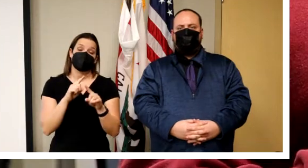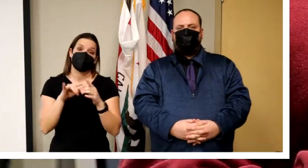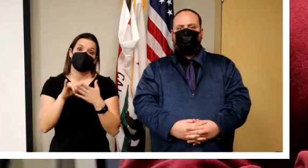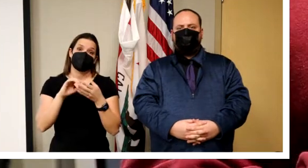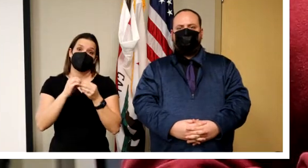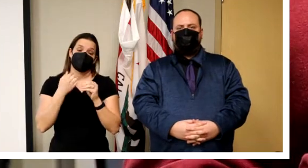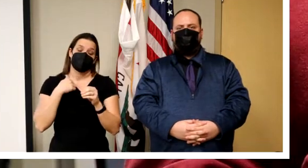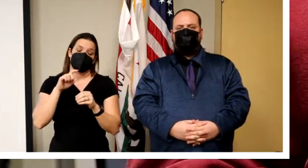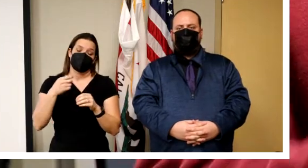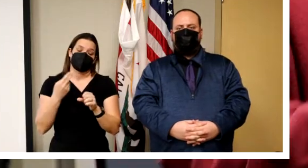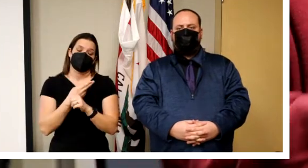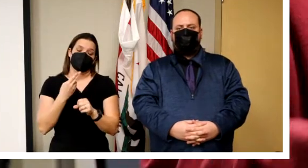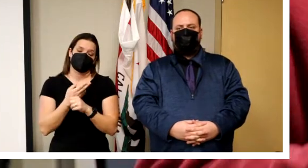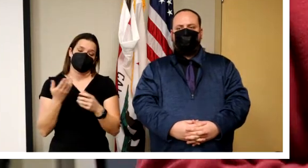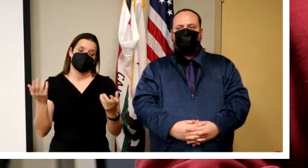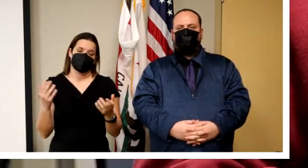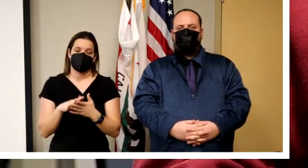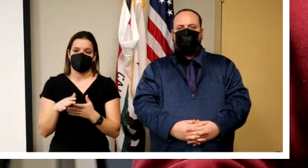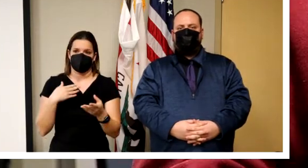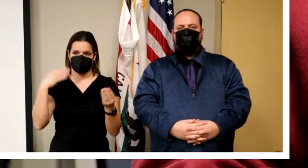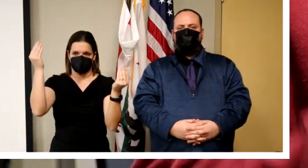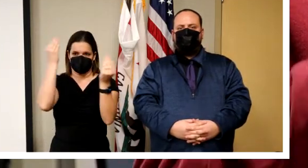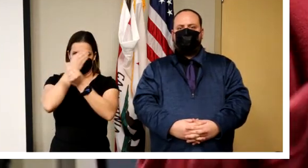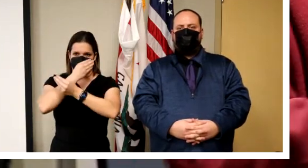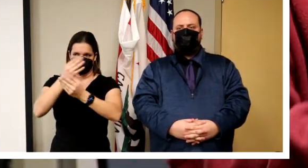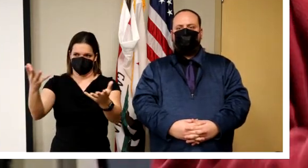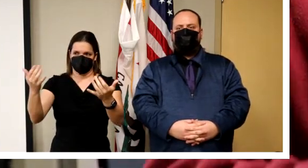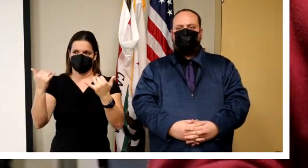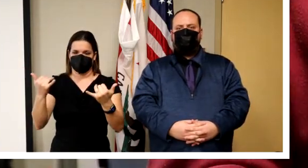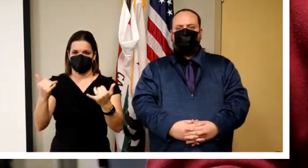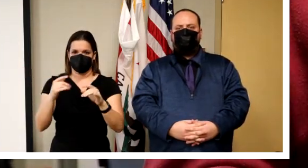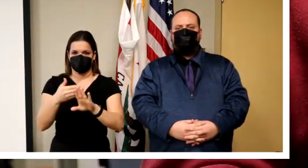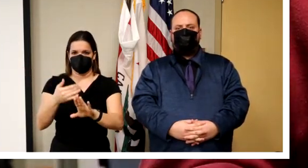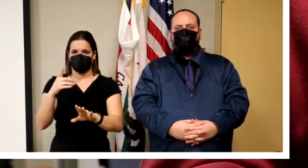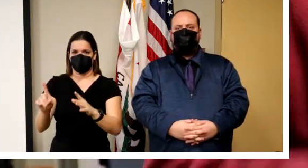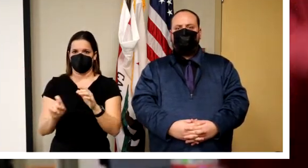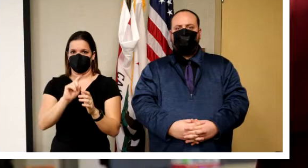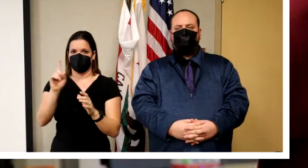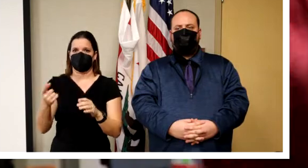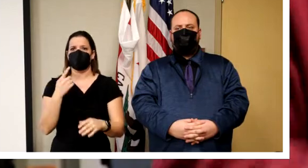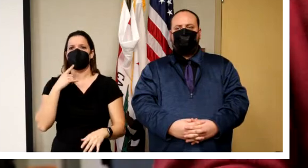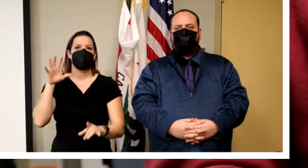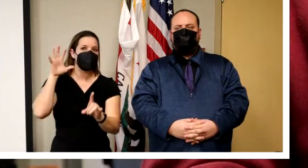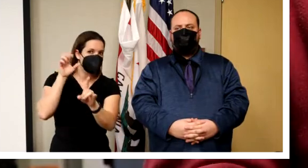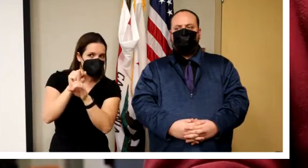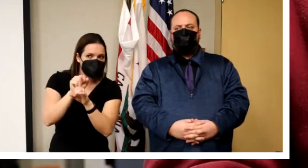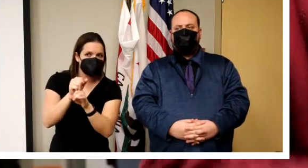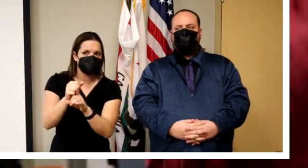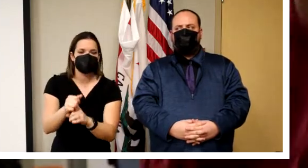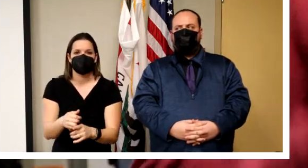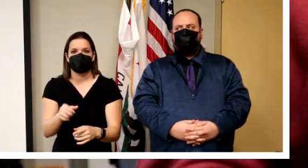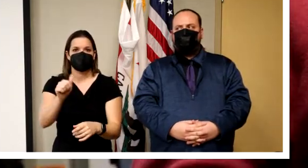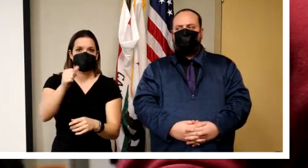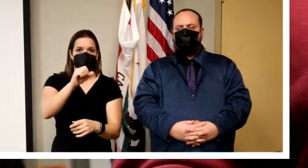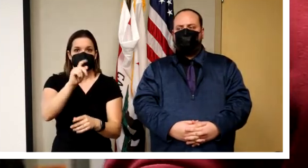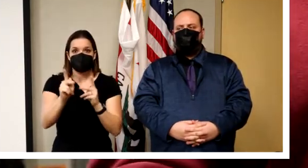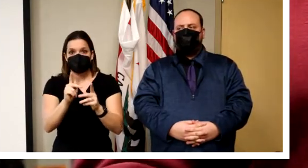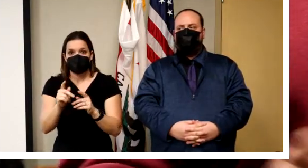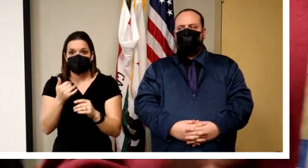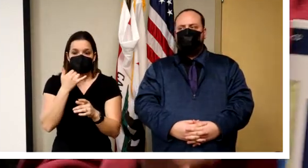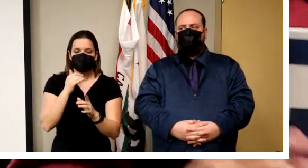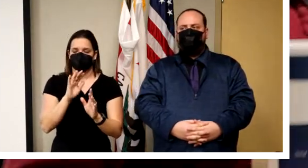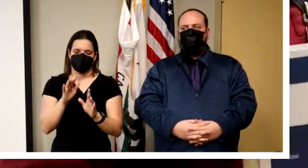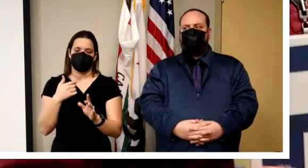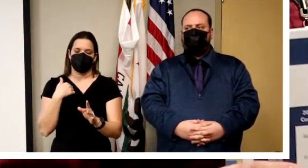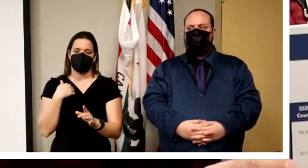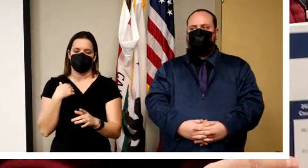numbers we're supposed to use for redistricting. So I just want to convey that right now. Before the question comes up, when somebody goes, I caught you, you're off by 10 people. No, I'm not. I got it right.